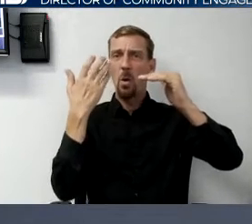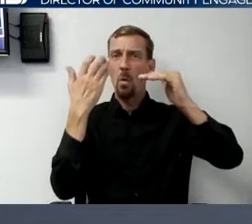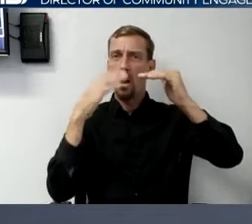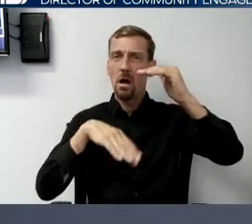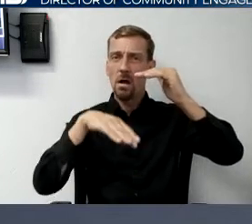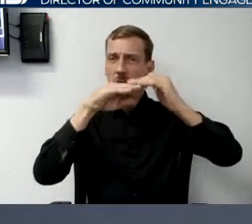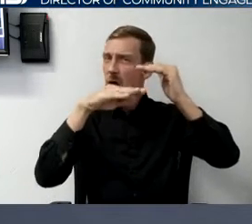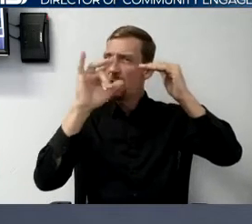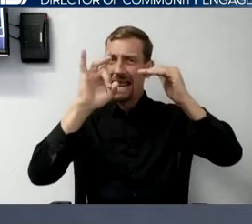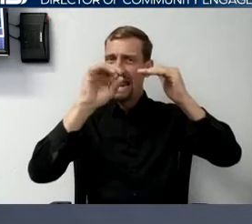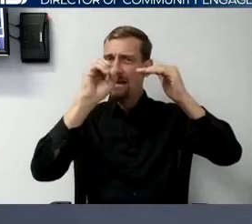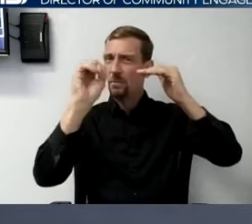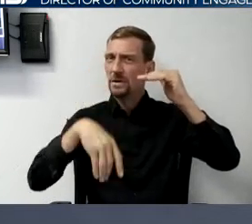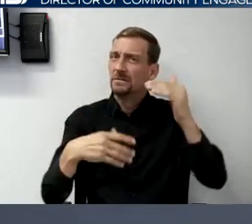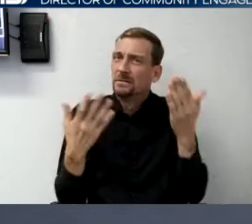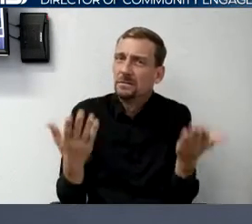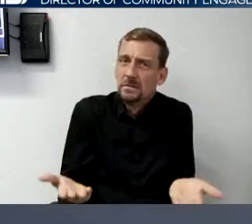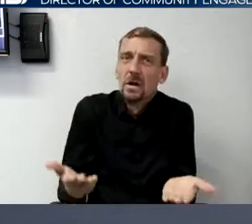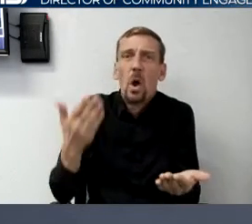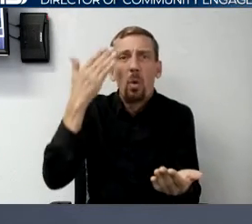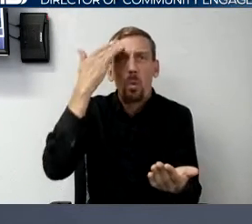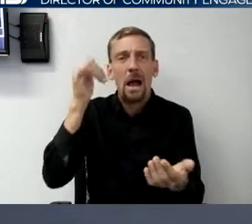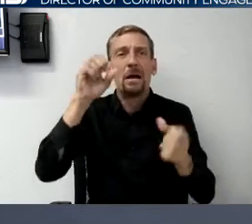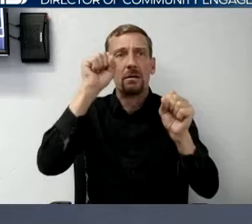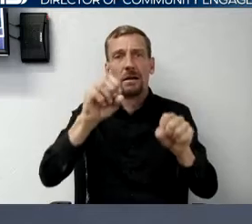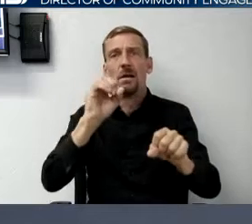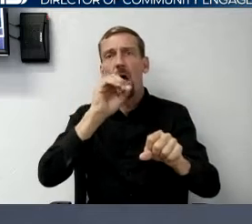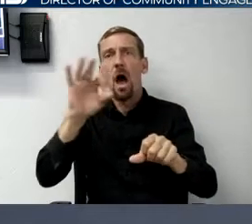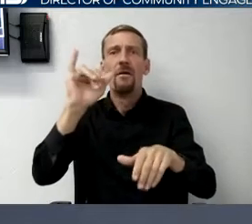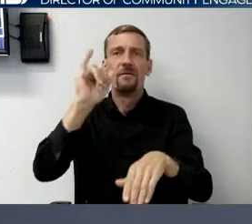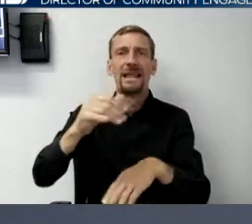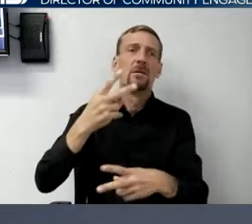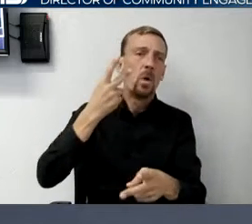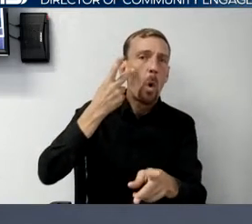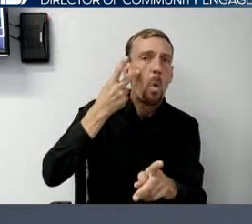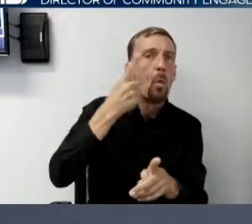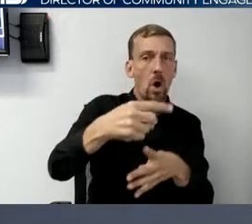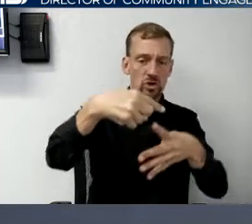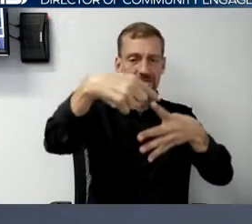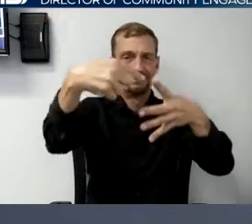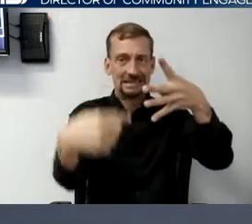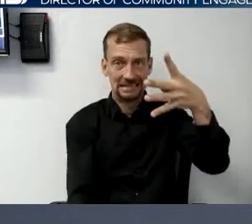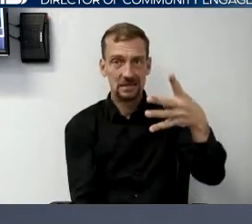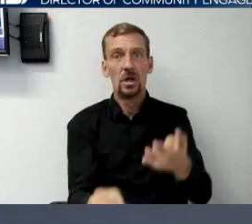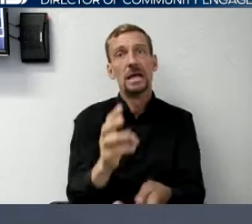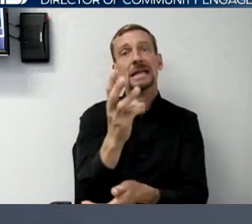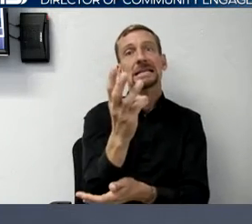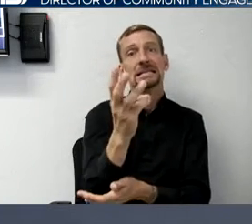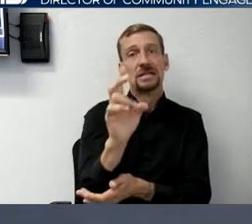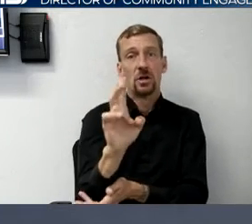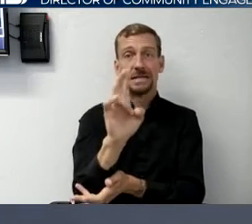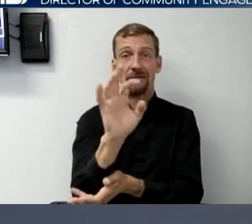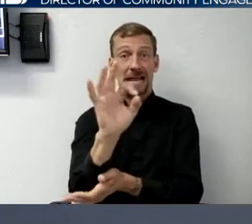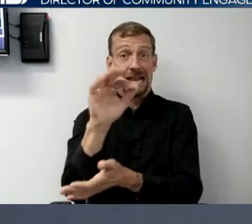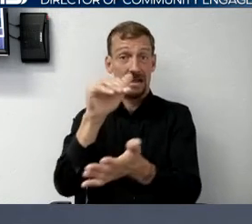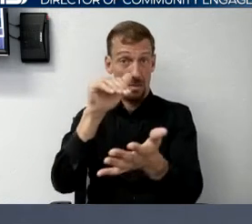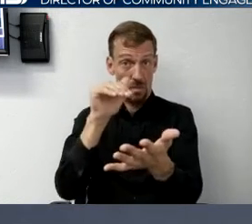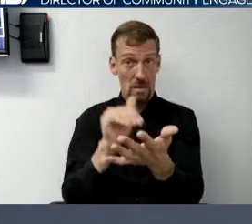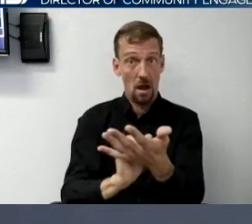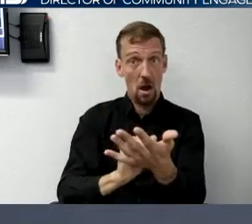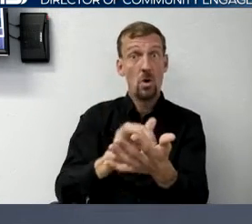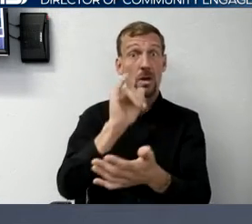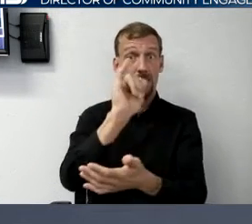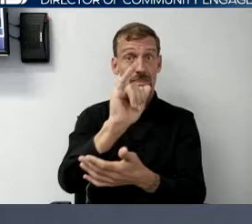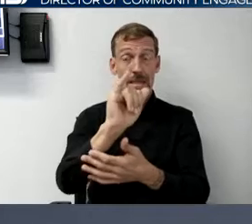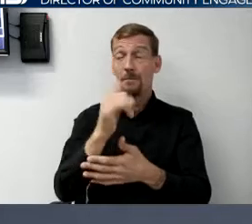looking for before you come off that watch list? Of those 679,000 positive cases, just a